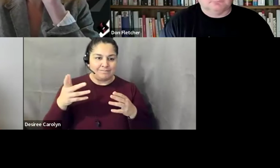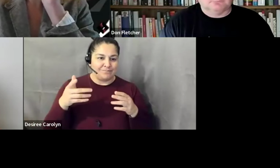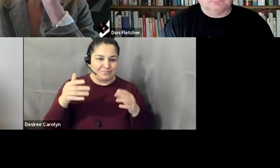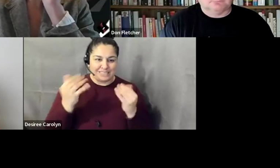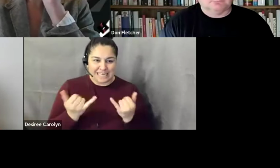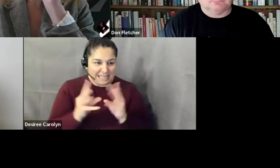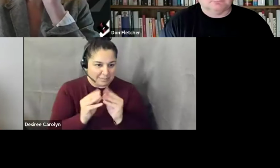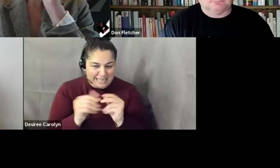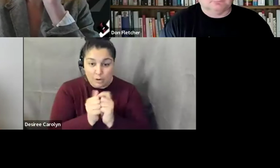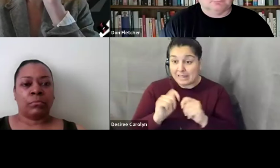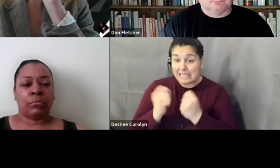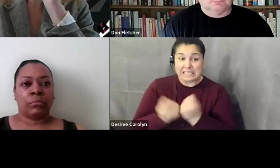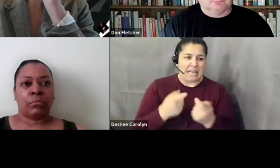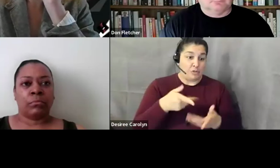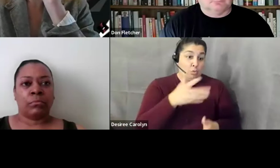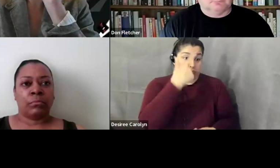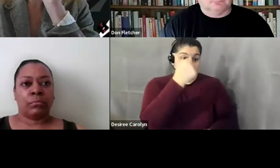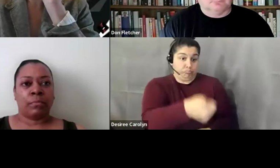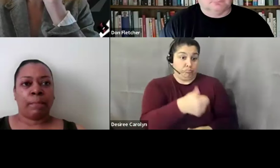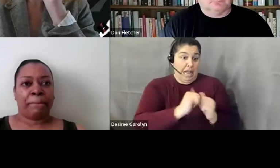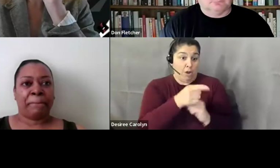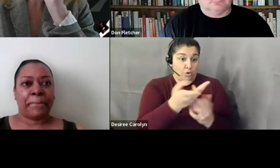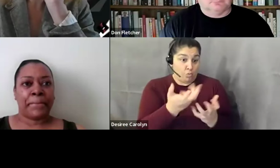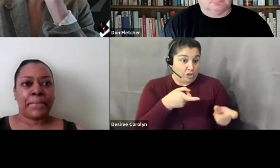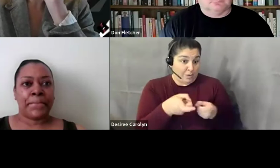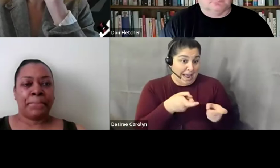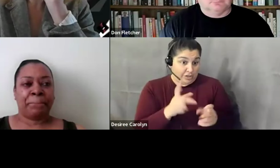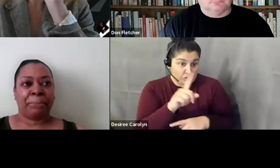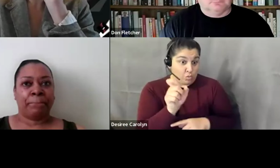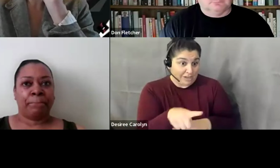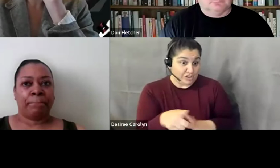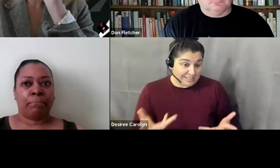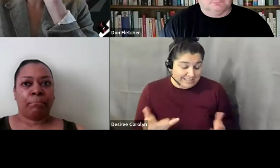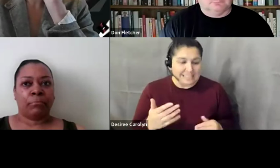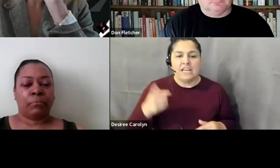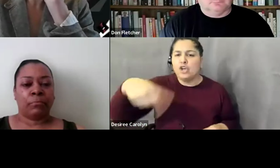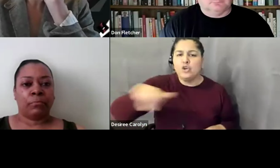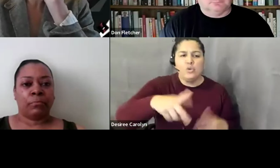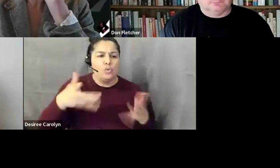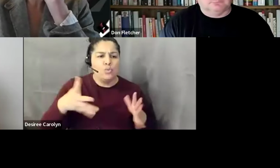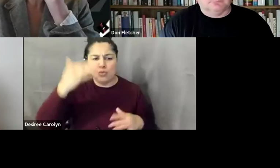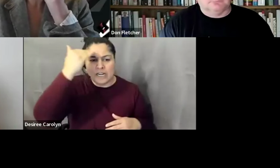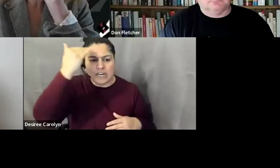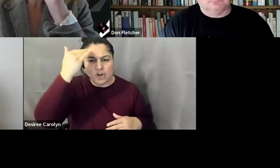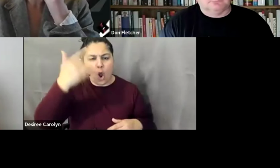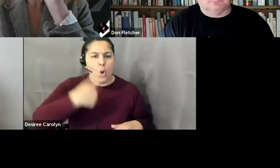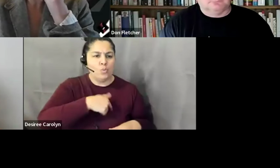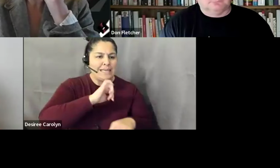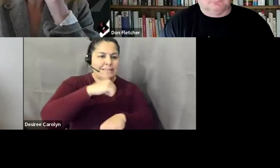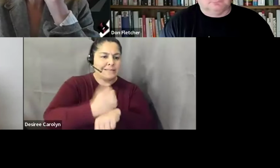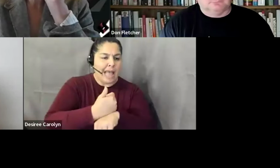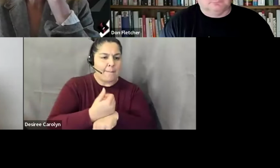want to handle any questions. As you may know, MODDHH was established 2 years